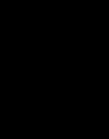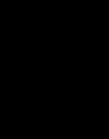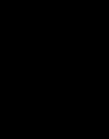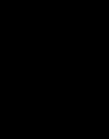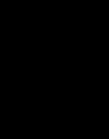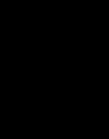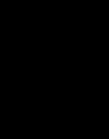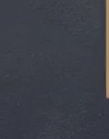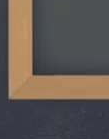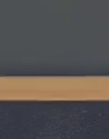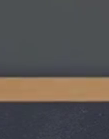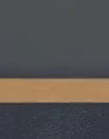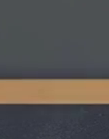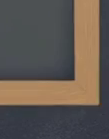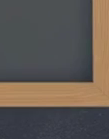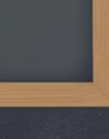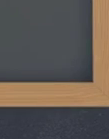National Educator.